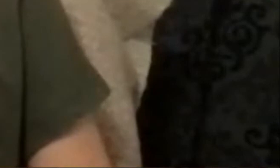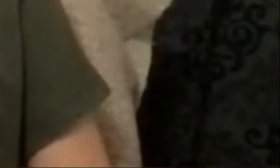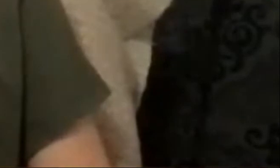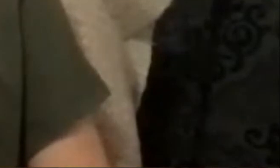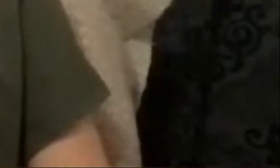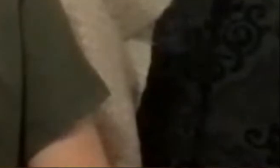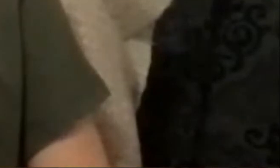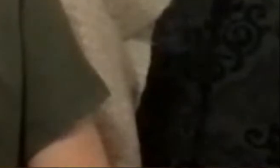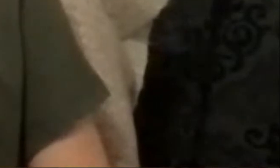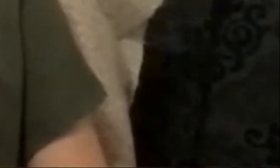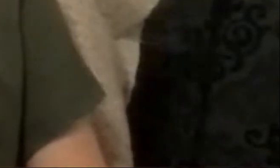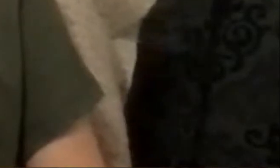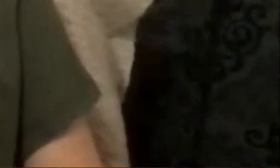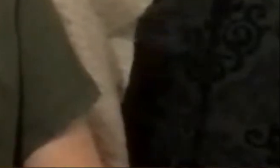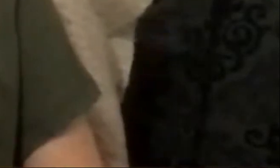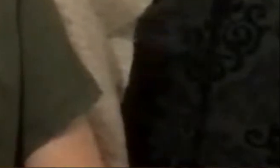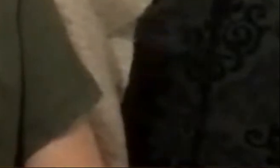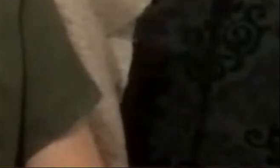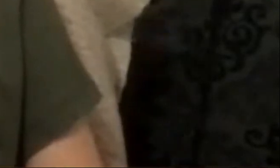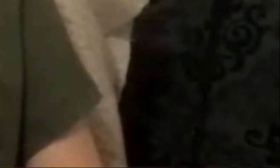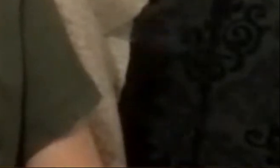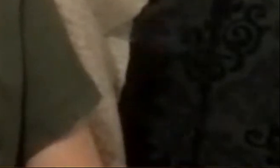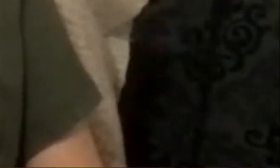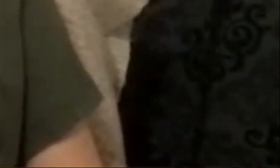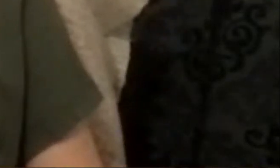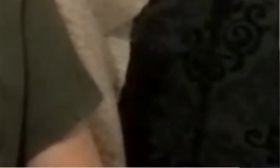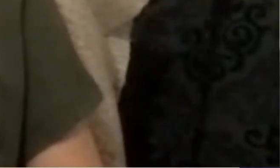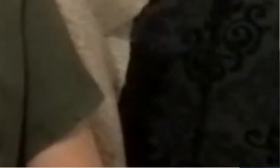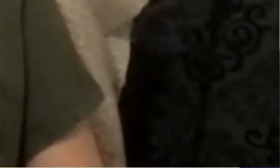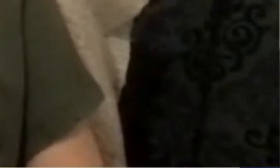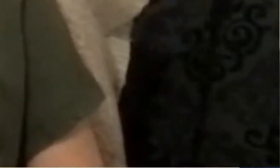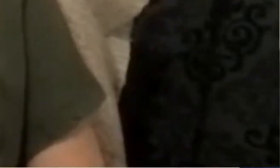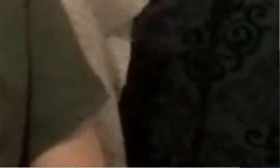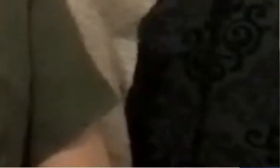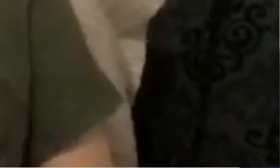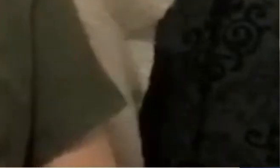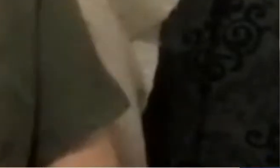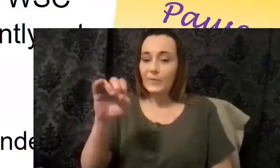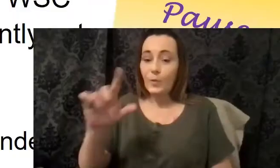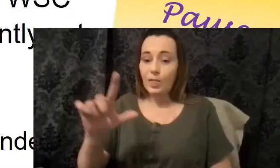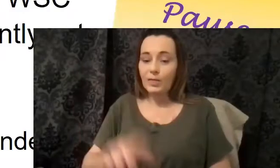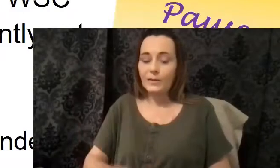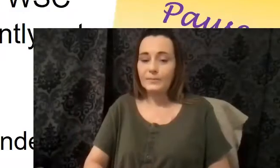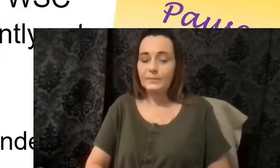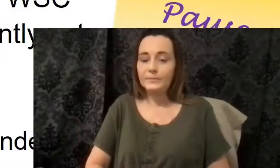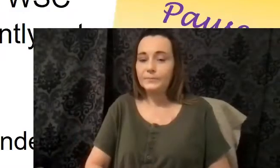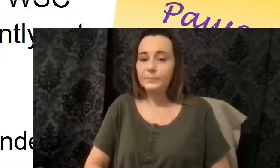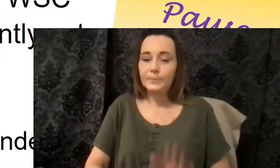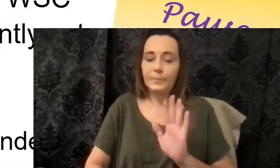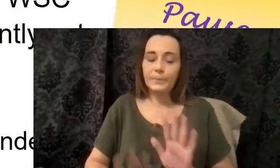Okay. The final call motion in the ICC. Excuse me.